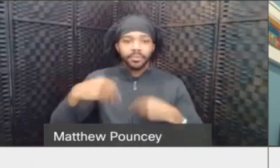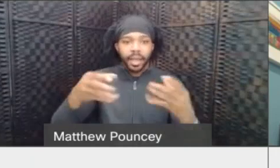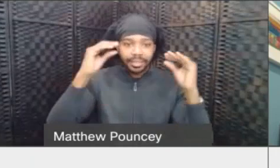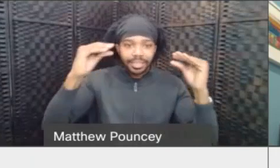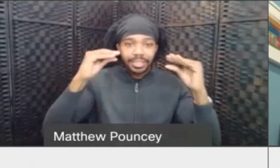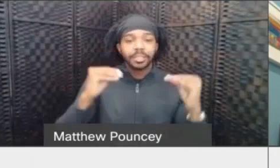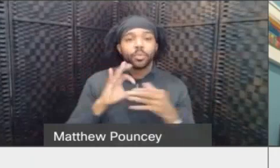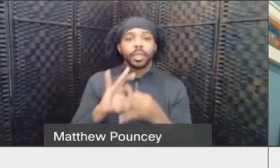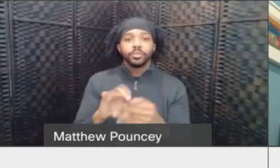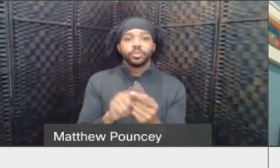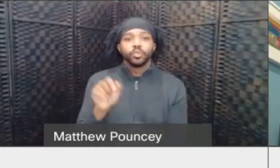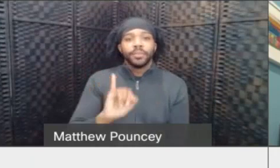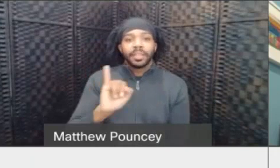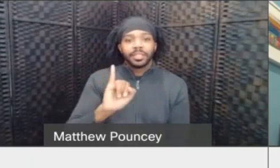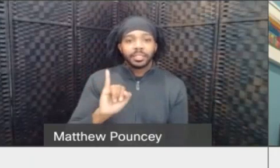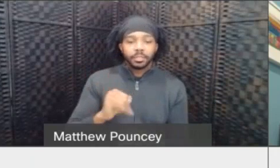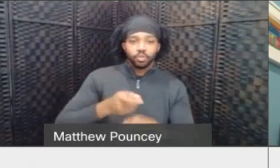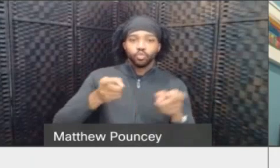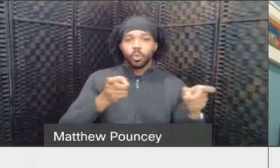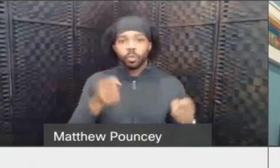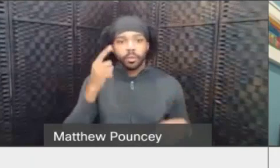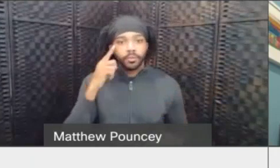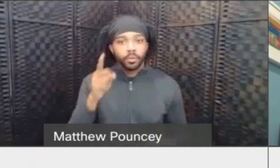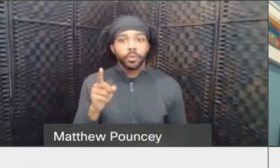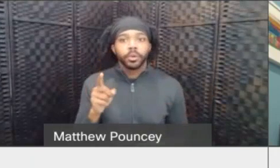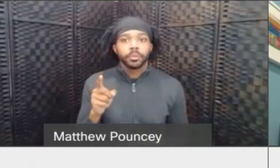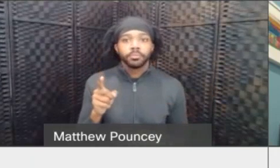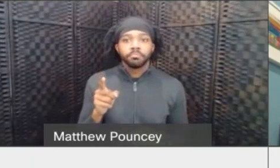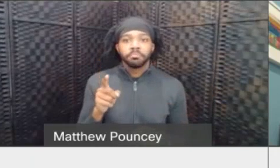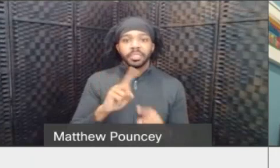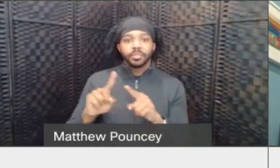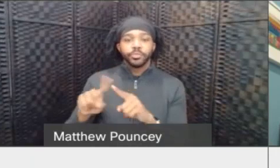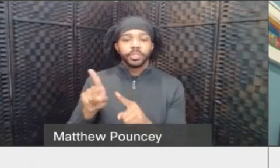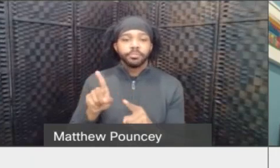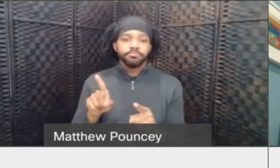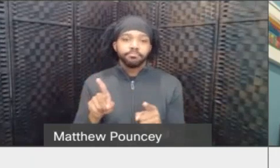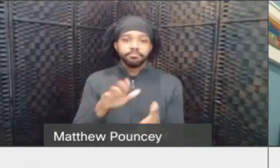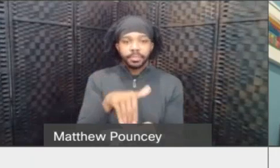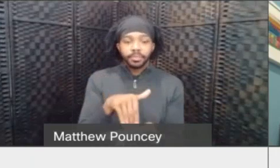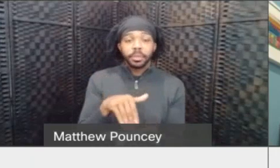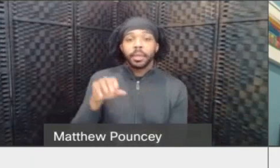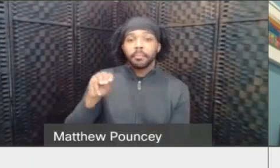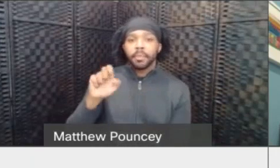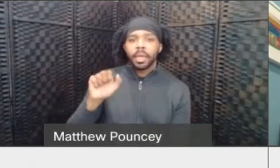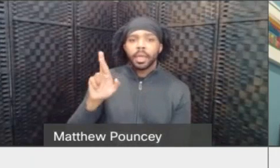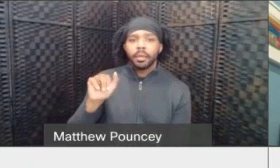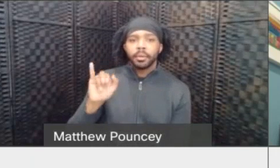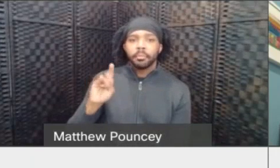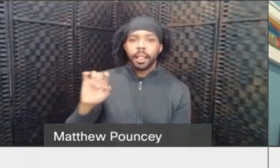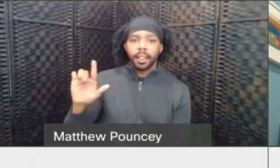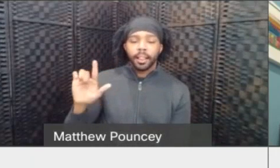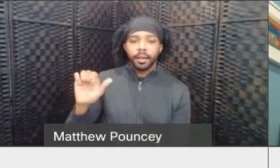infection control for facilities. So Maribel Sabio can tell you more about